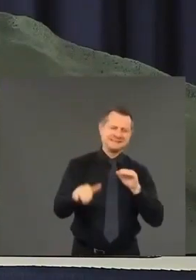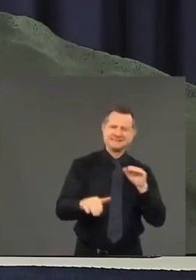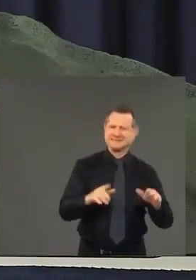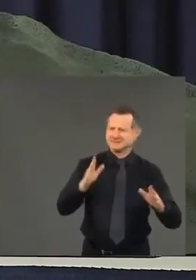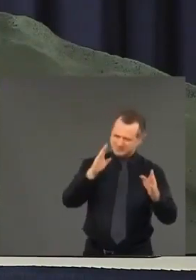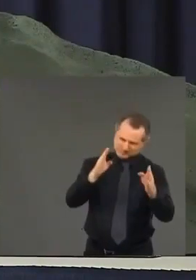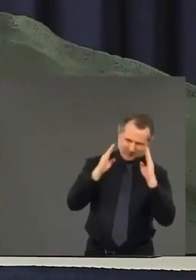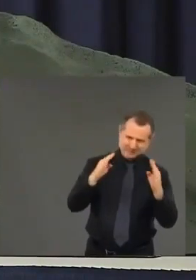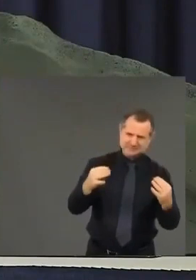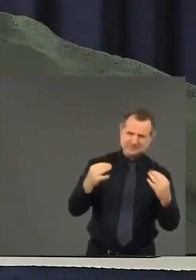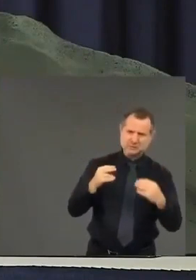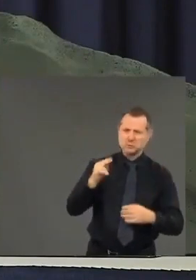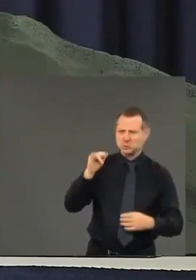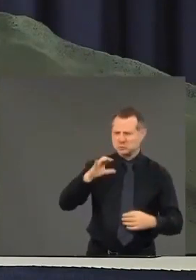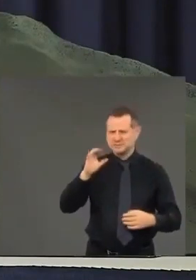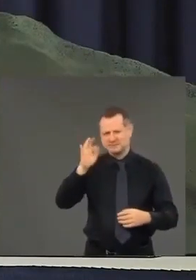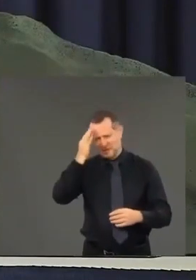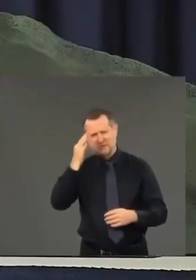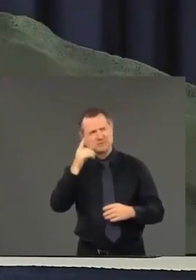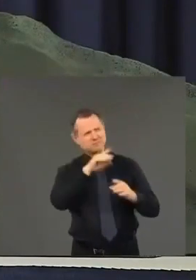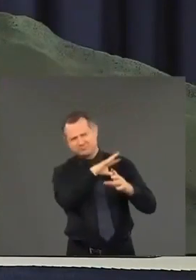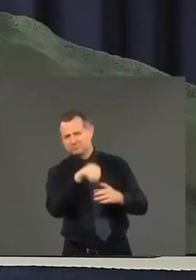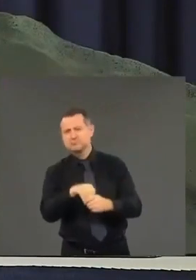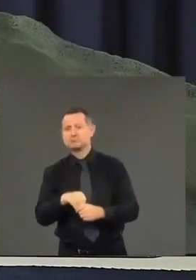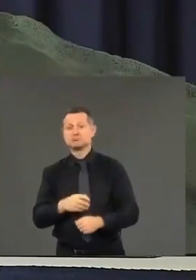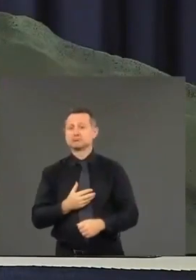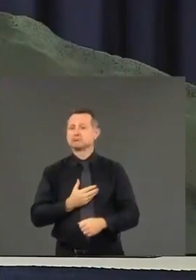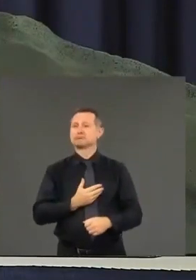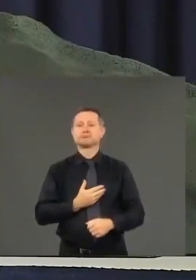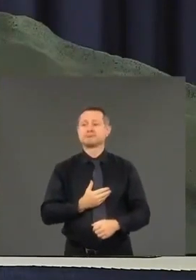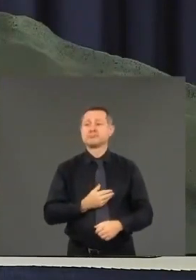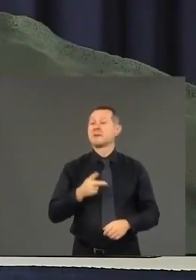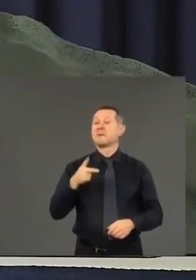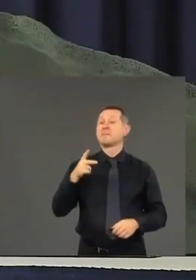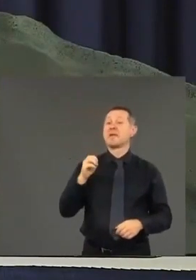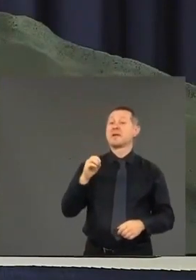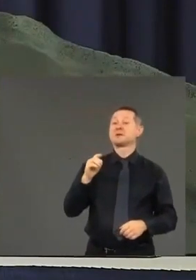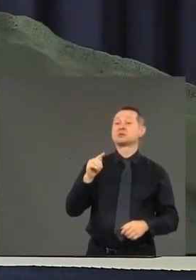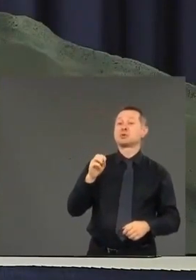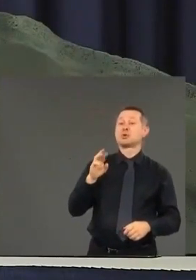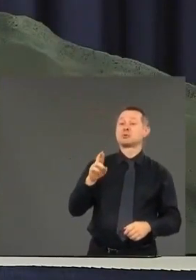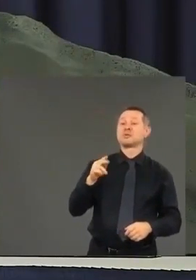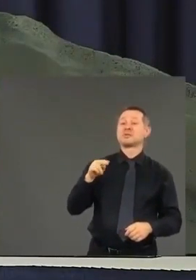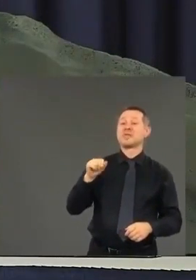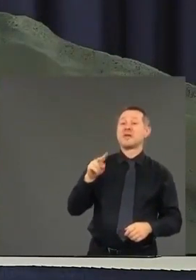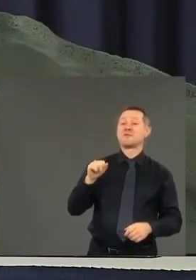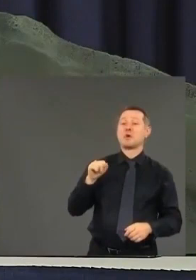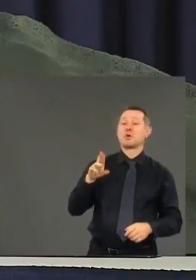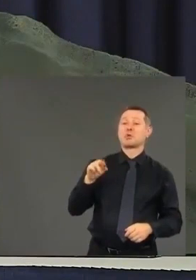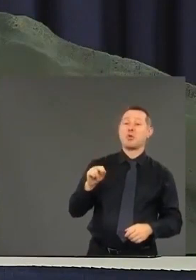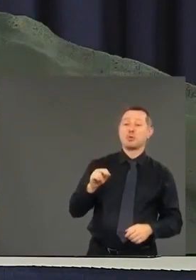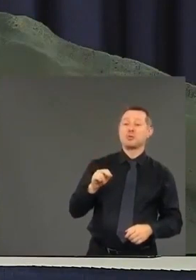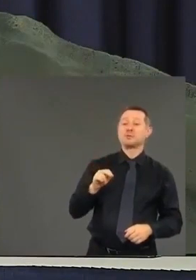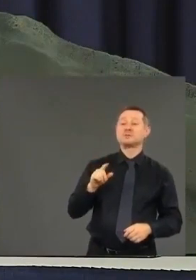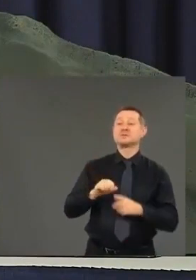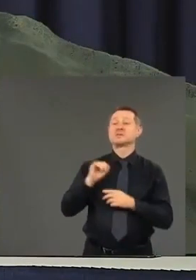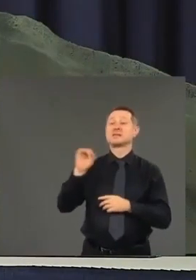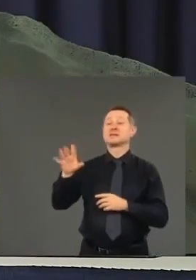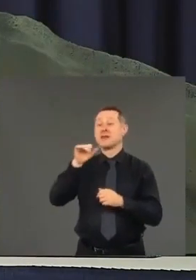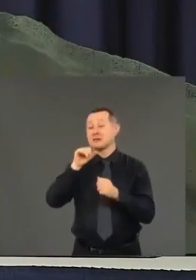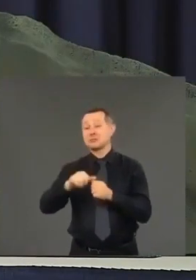all of them. When the Peter Navarro sent the memo to the president in January about the coronavirus, he should have done